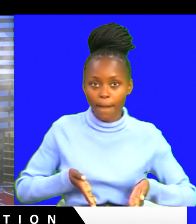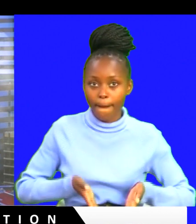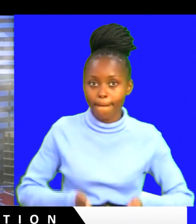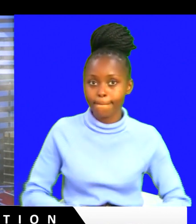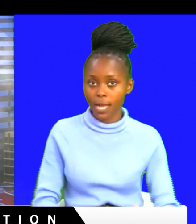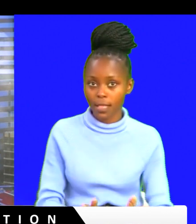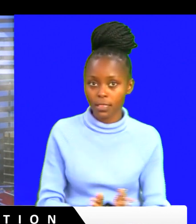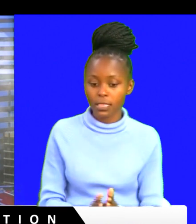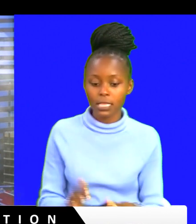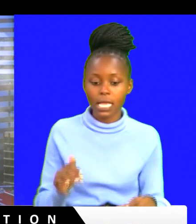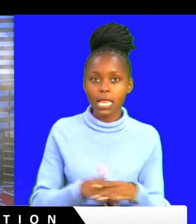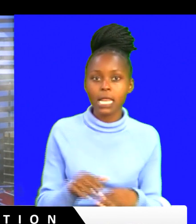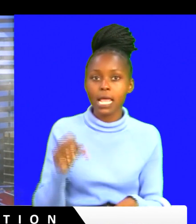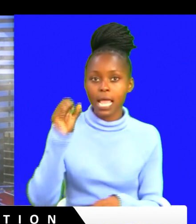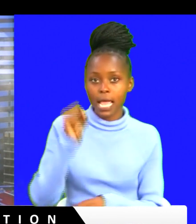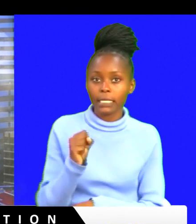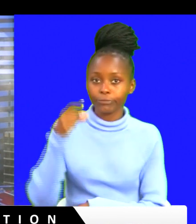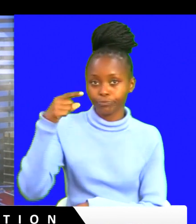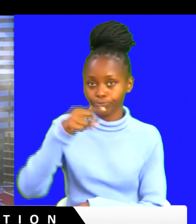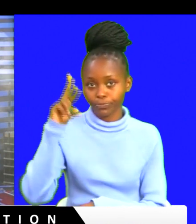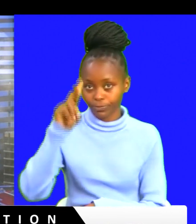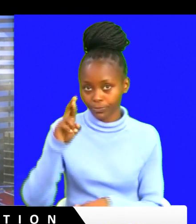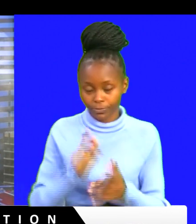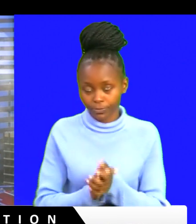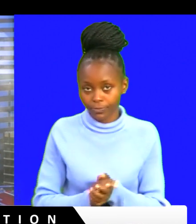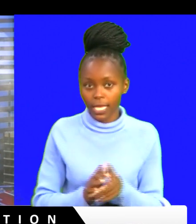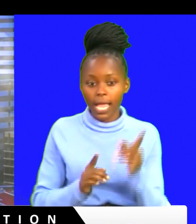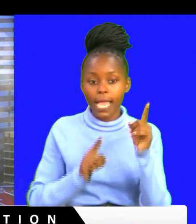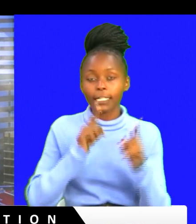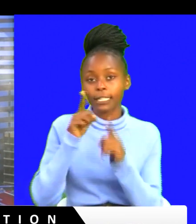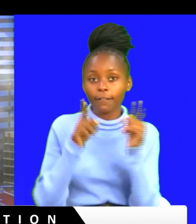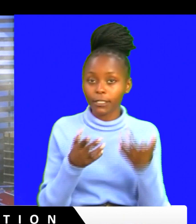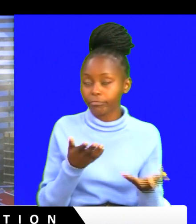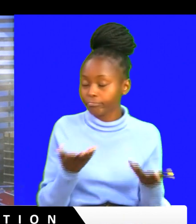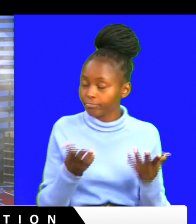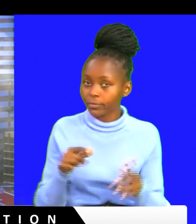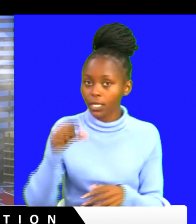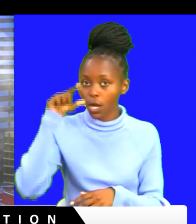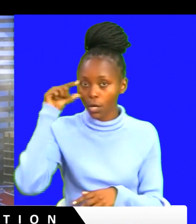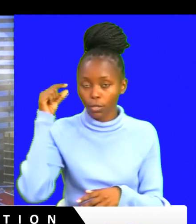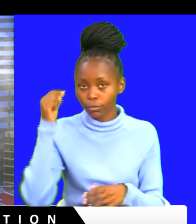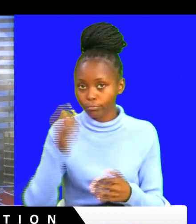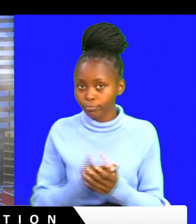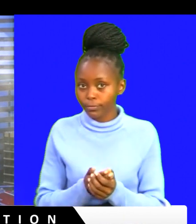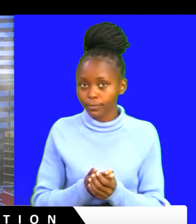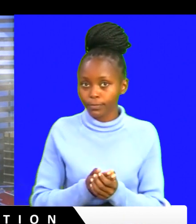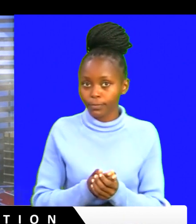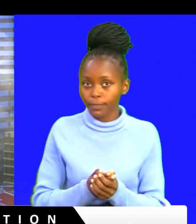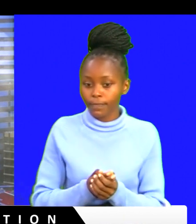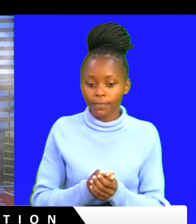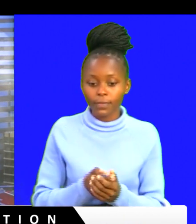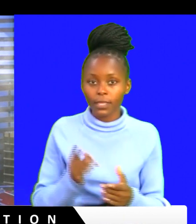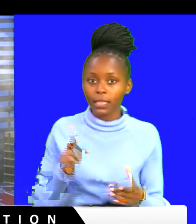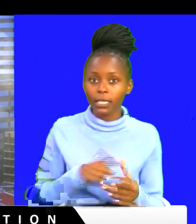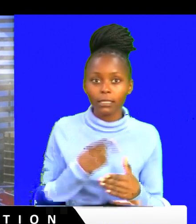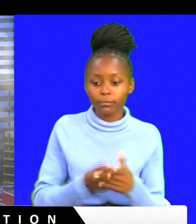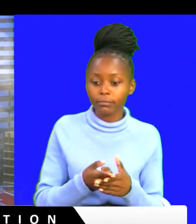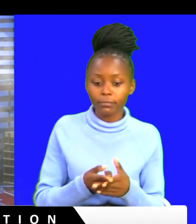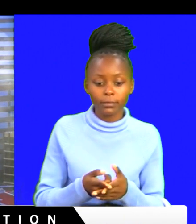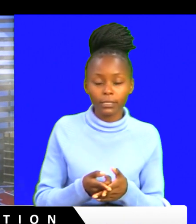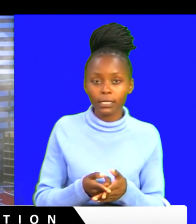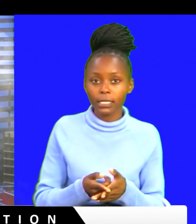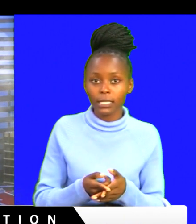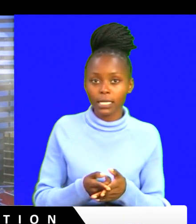You guys, you're taking your travel, you're going to coast or wherever you're going, but you get to labor and you